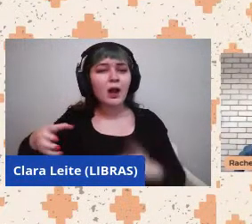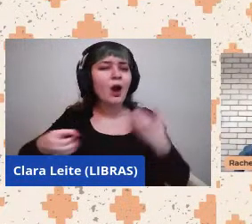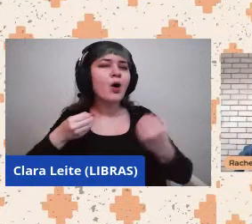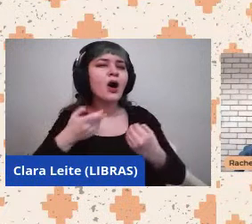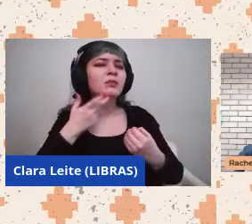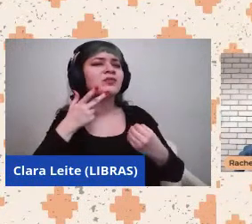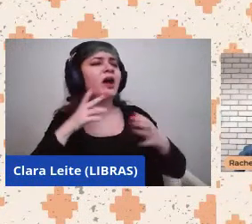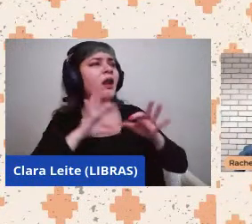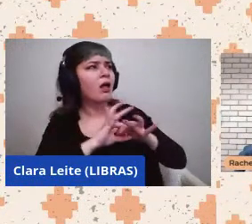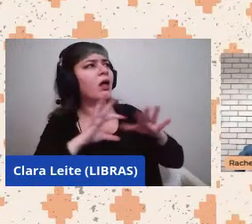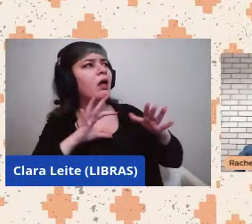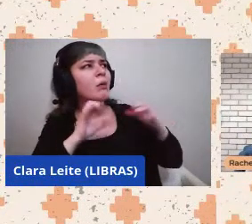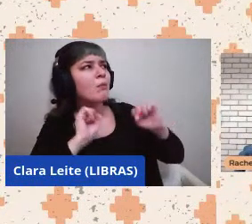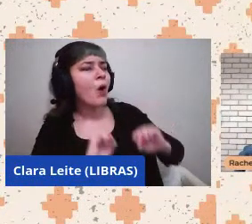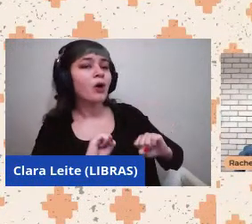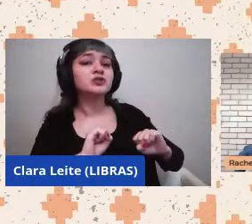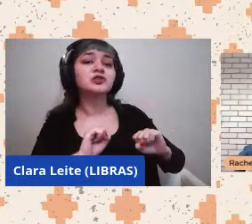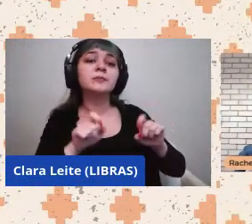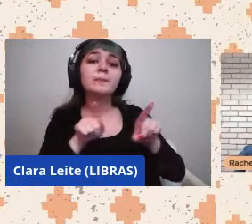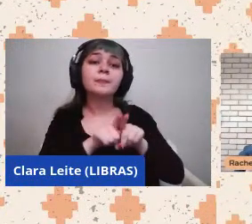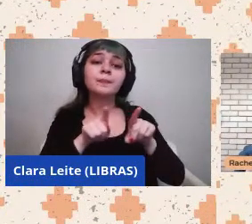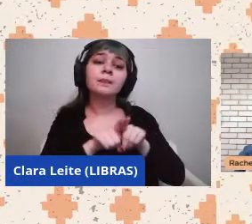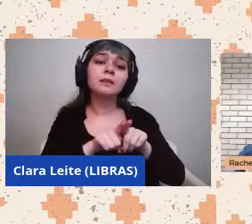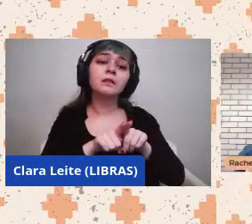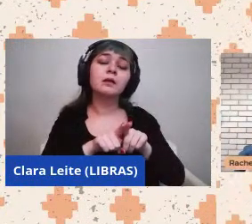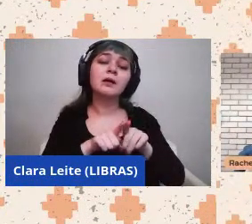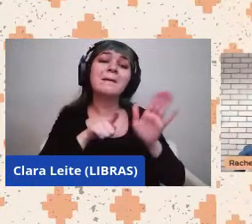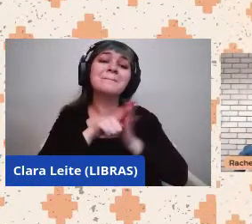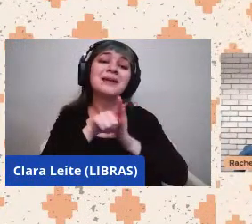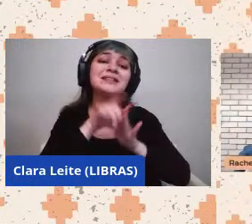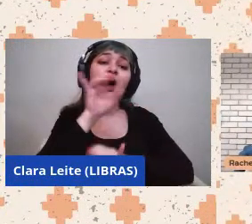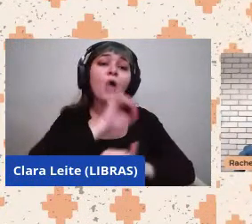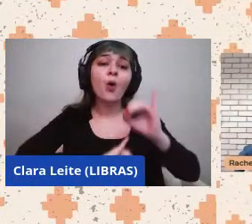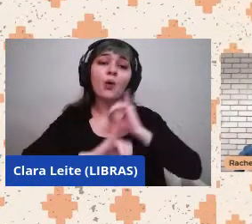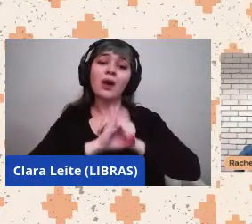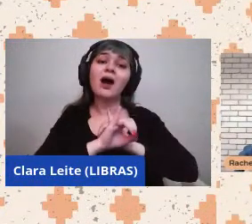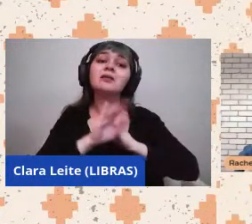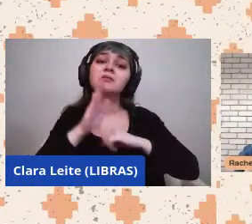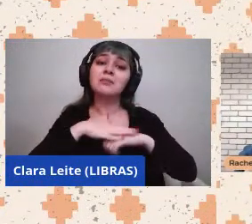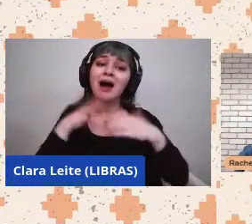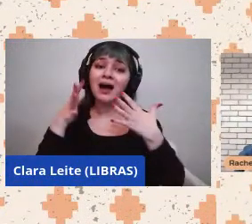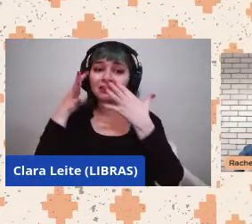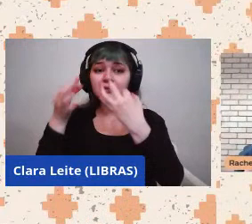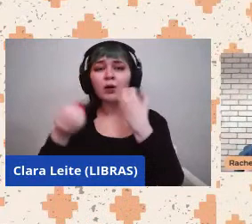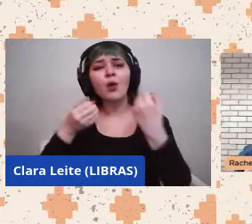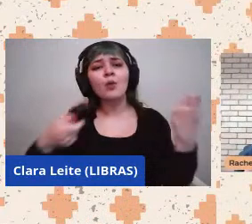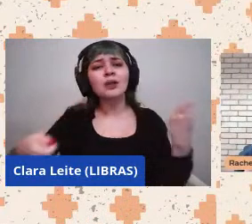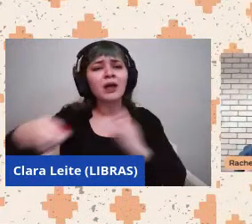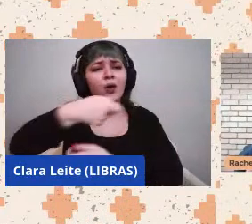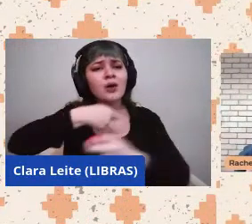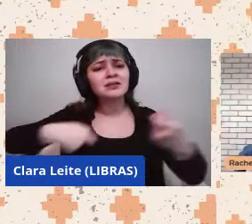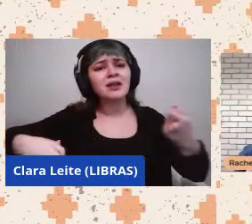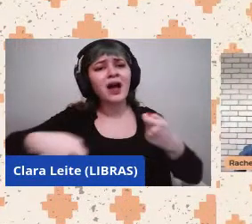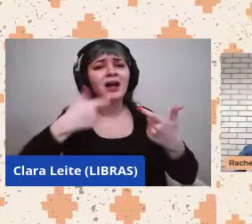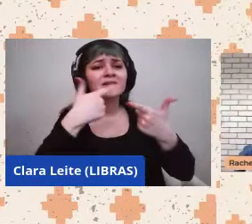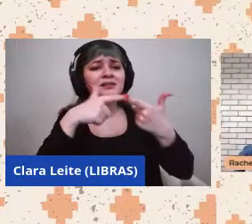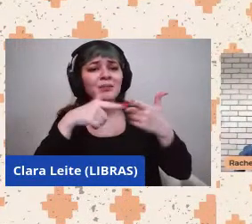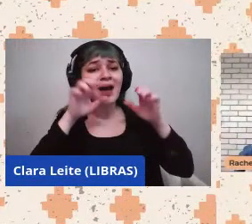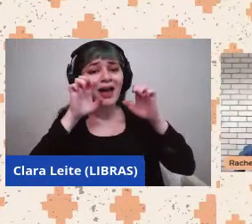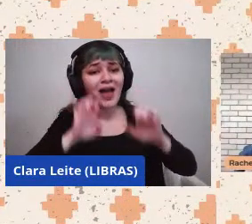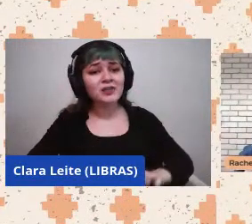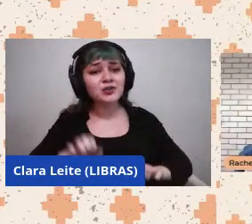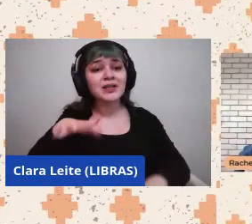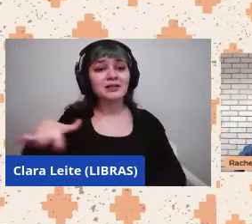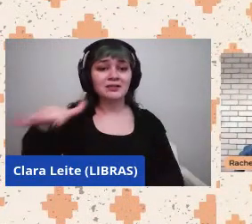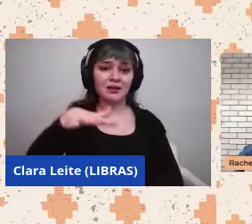there. And also, I suppose, with the prevalence of online research, much more attention given to how we negotiate ethical dilemmas within those kind of